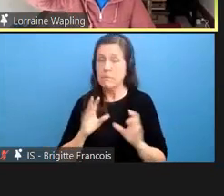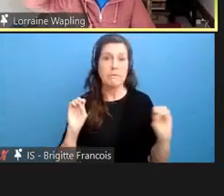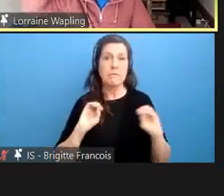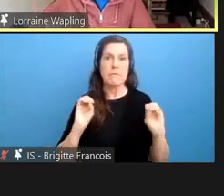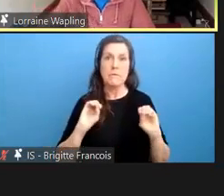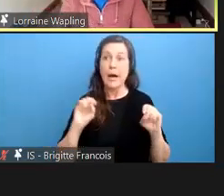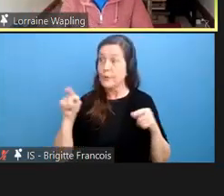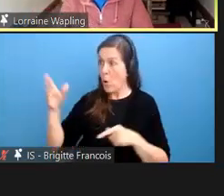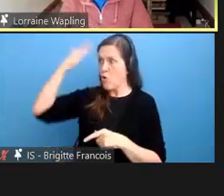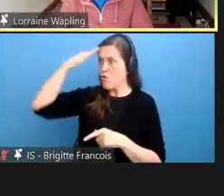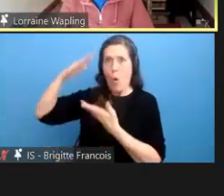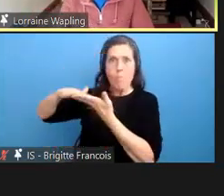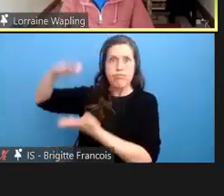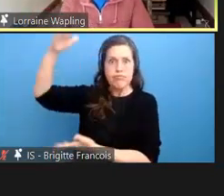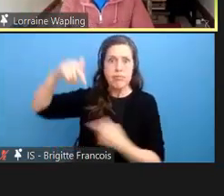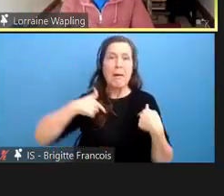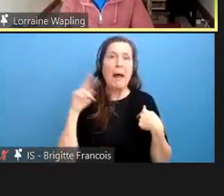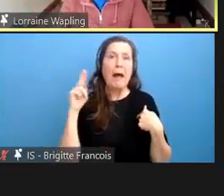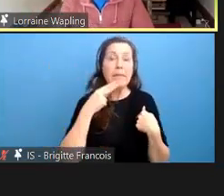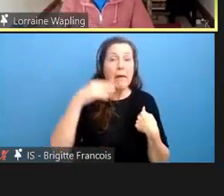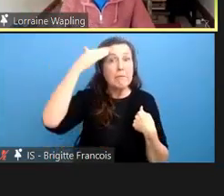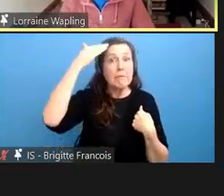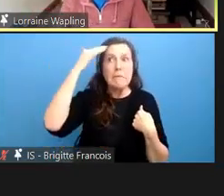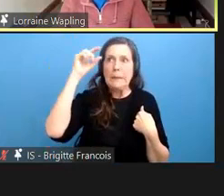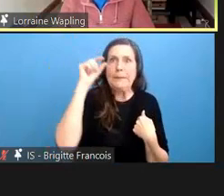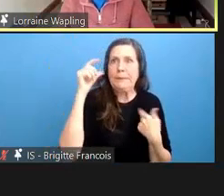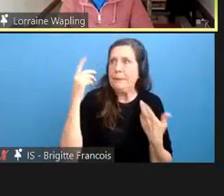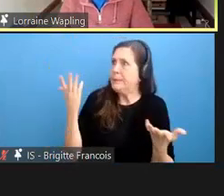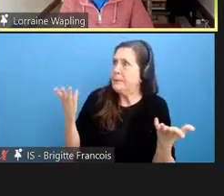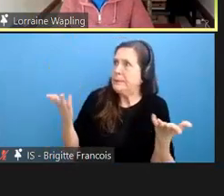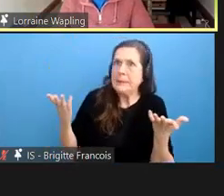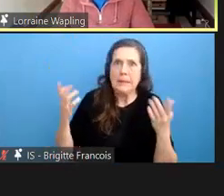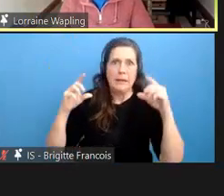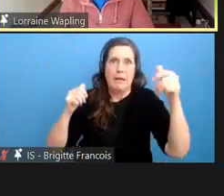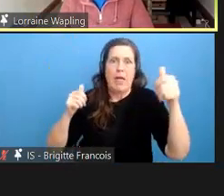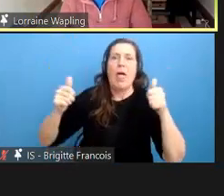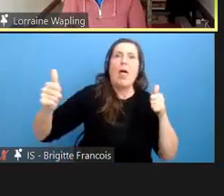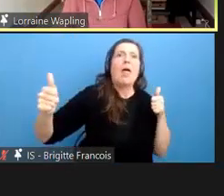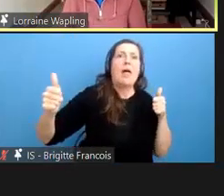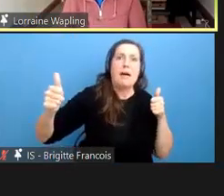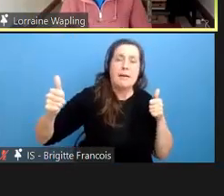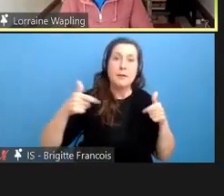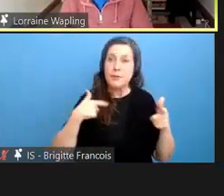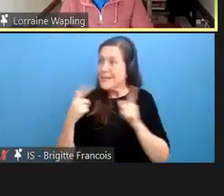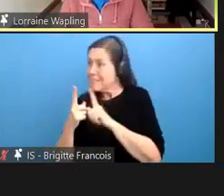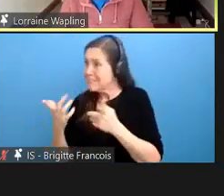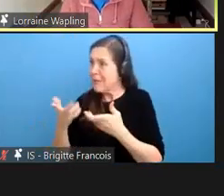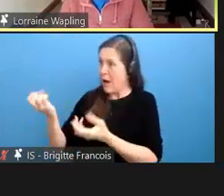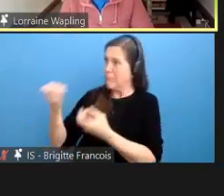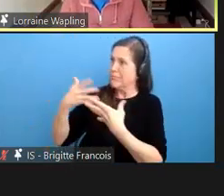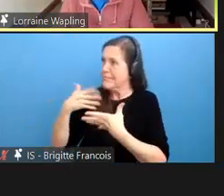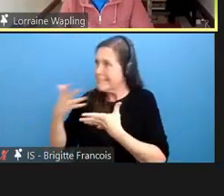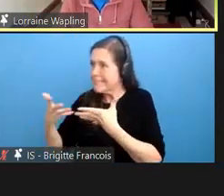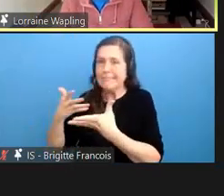knowledge of the world, and they may actually find it quite difficult being with other children. Plus, of course, they're unlikely